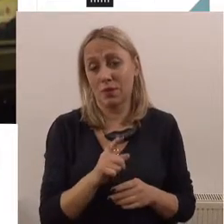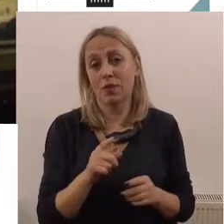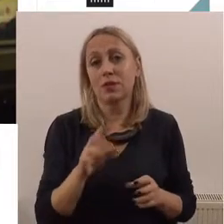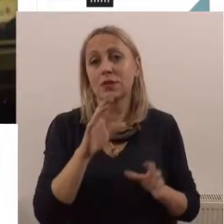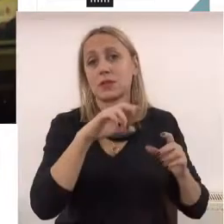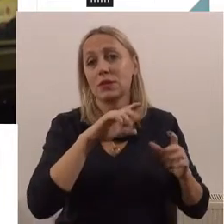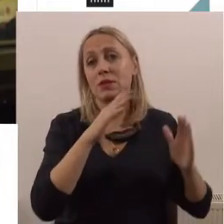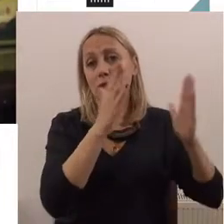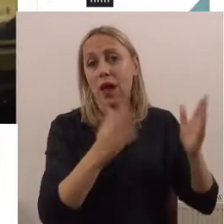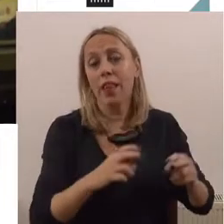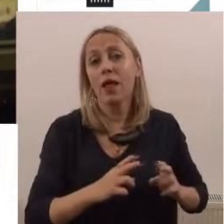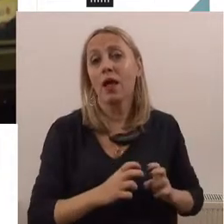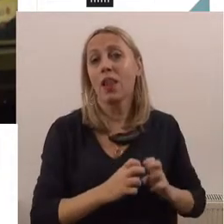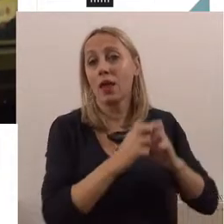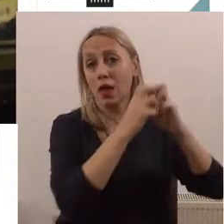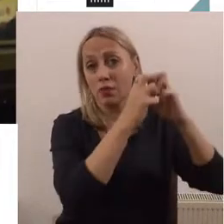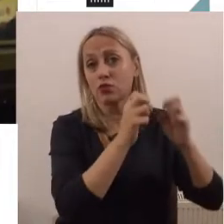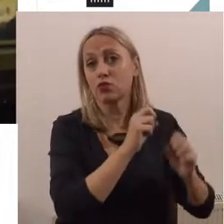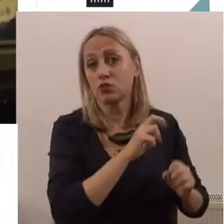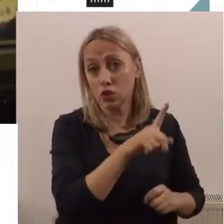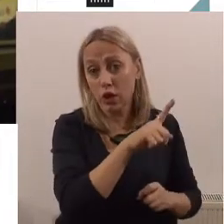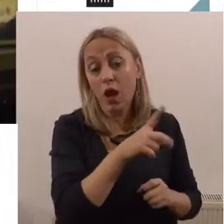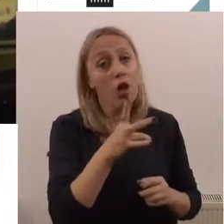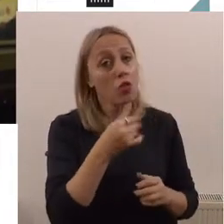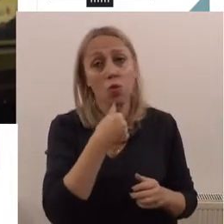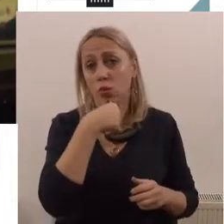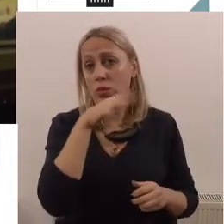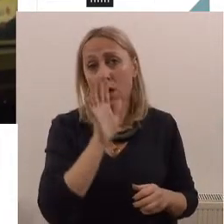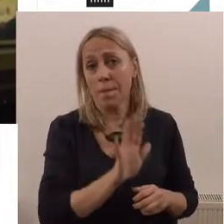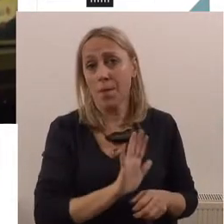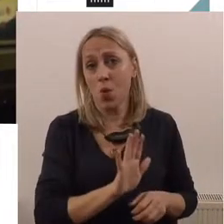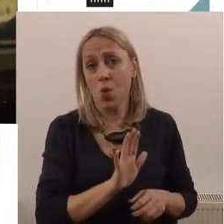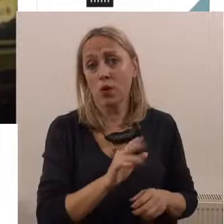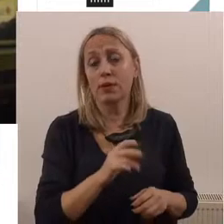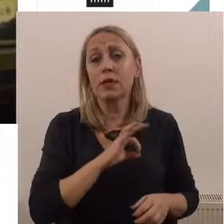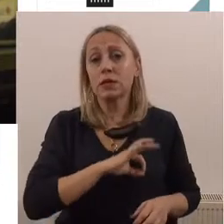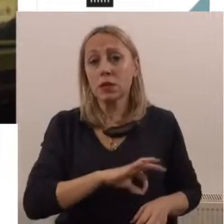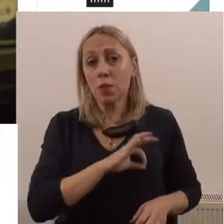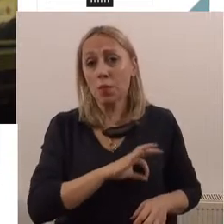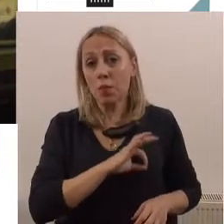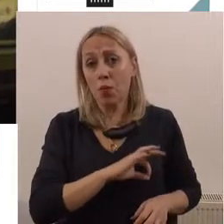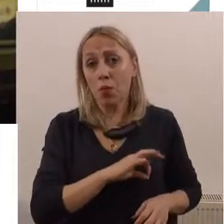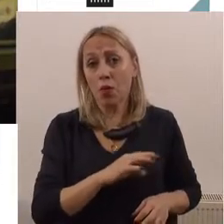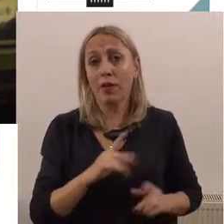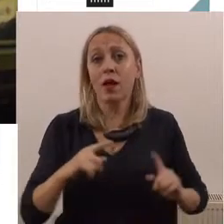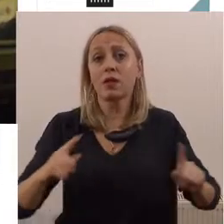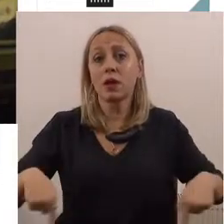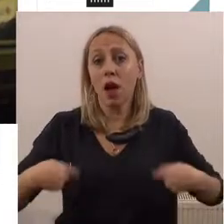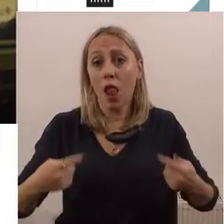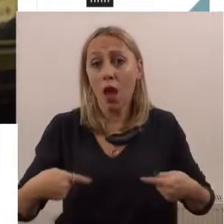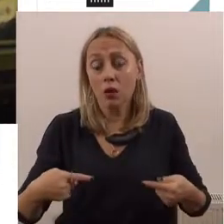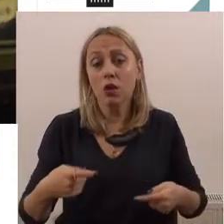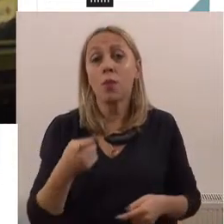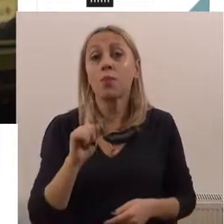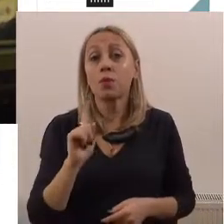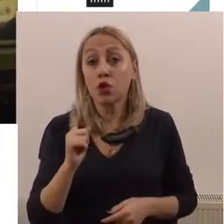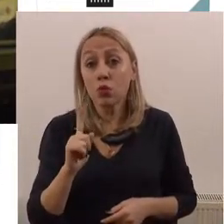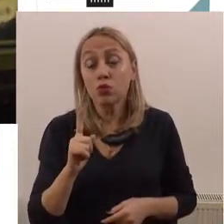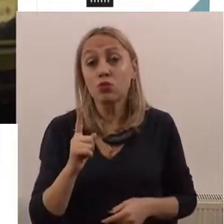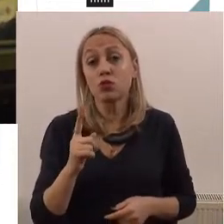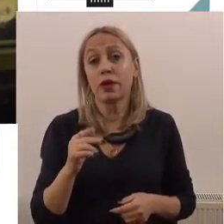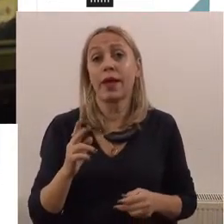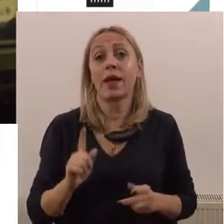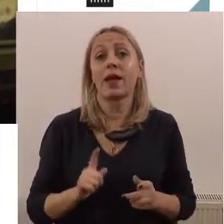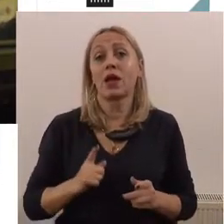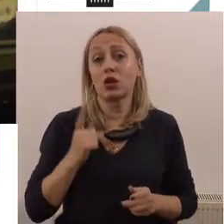And in a building that was half repaired, there is a lift,